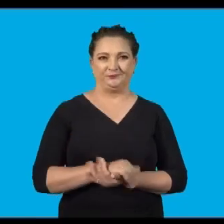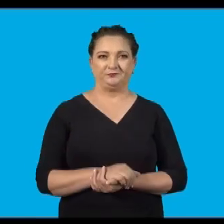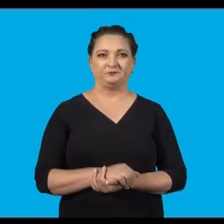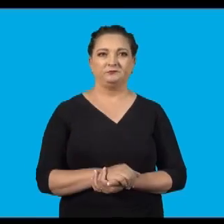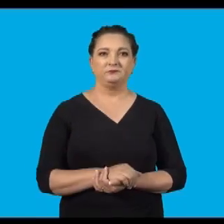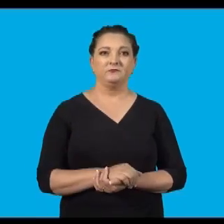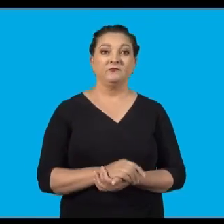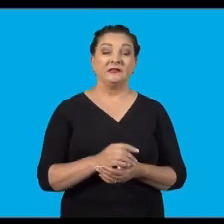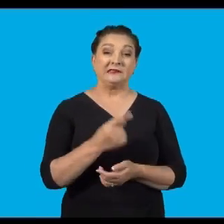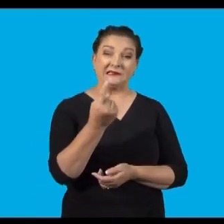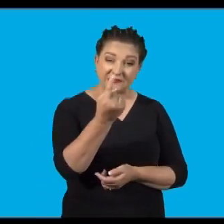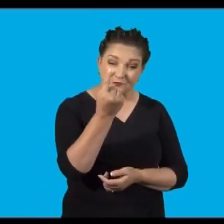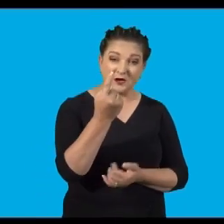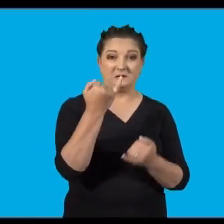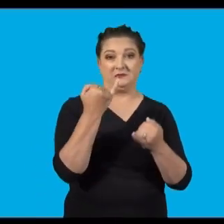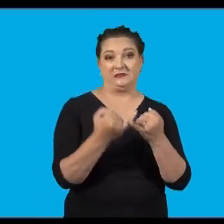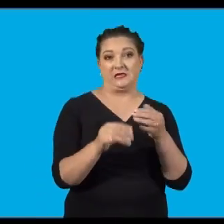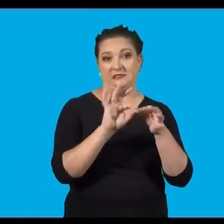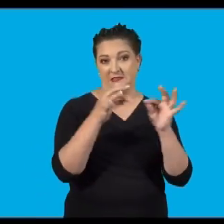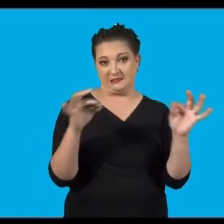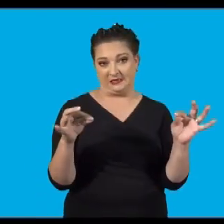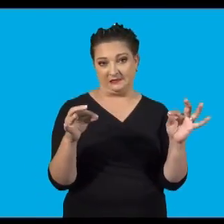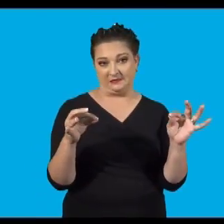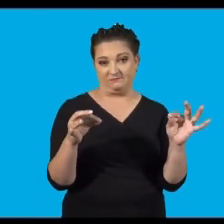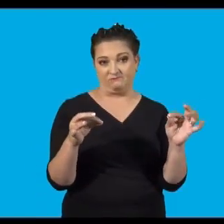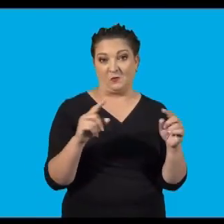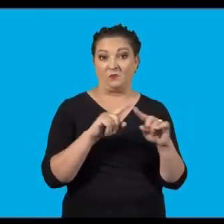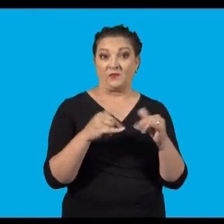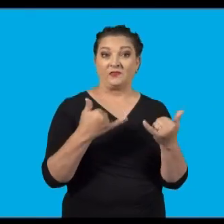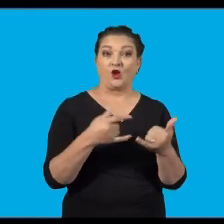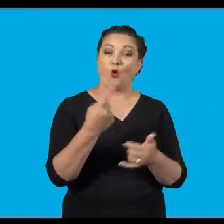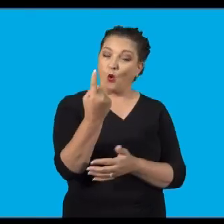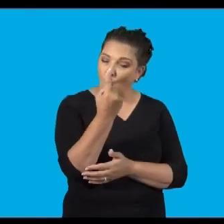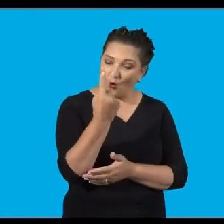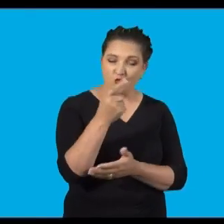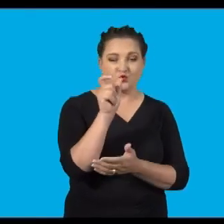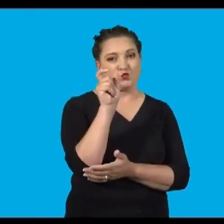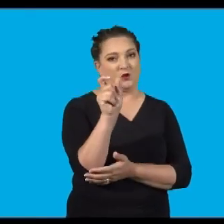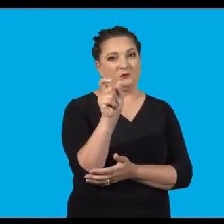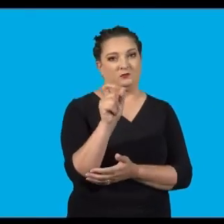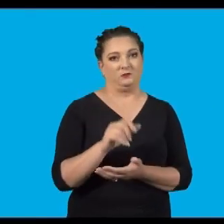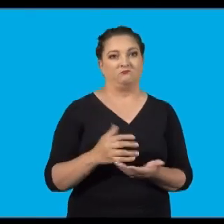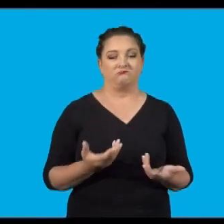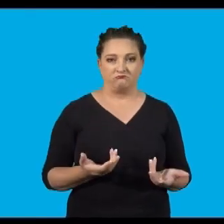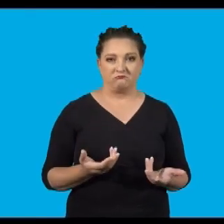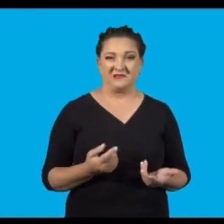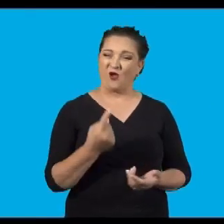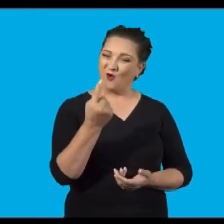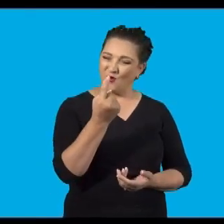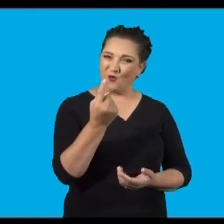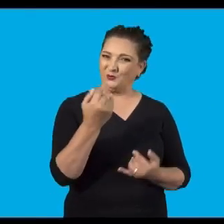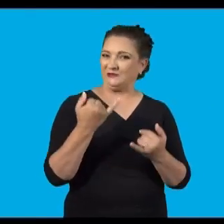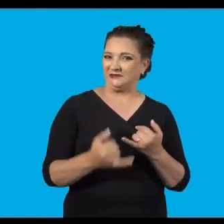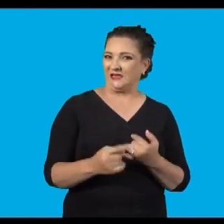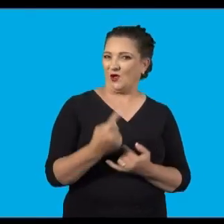quickly. Correct the single error in these sentences, and they're asking you to write only the word. Now, when they say